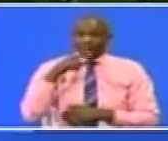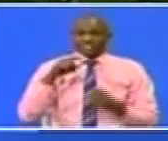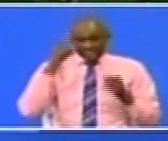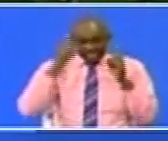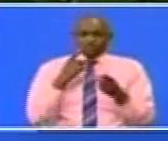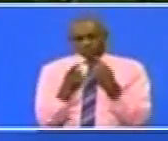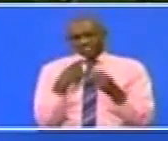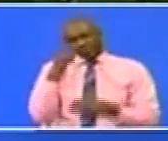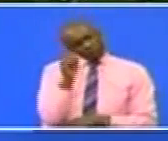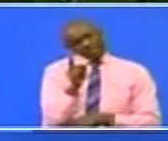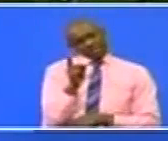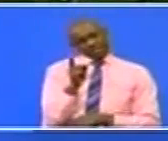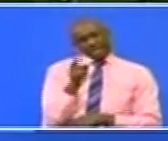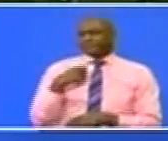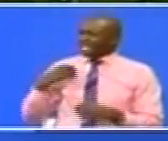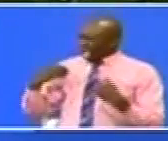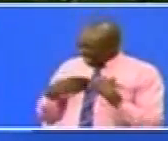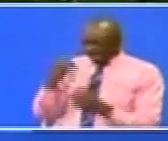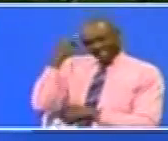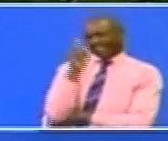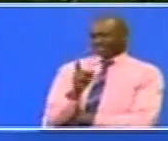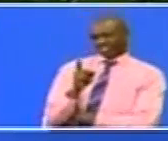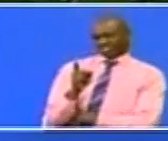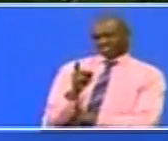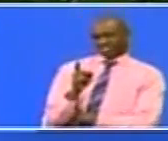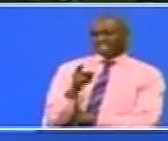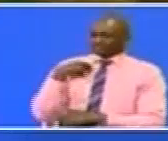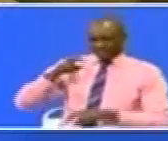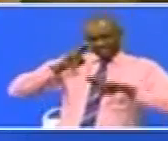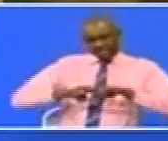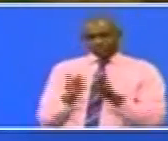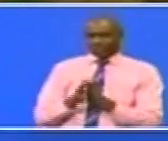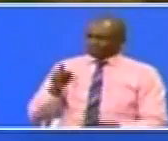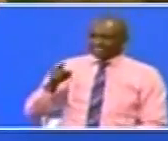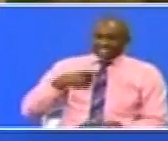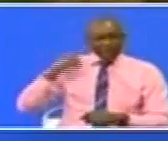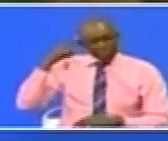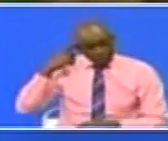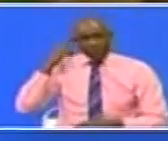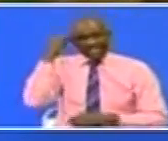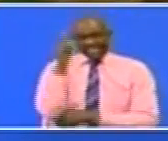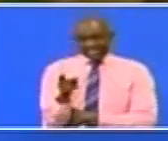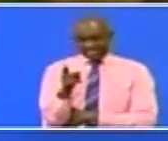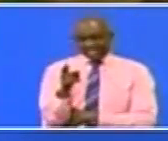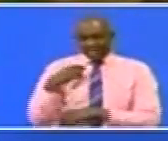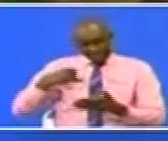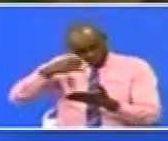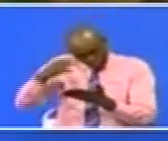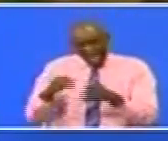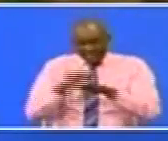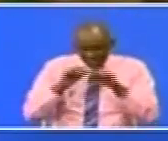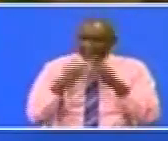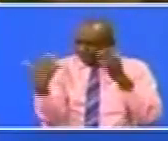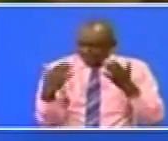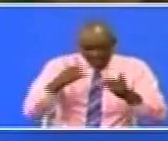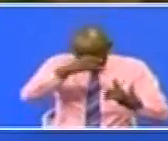like, Akim, I have this idea. So he sits me down. When I thought of the idea and I drew everything on paper